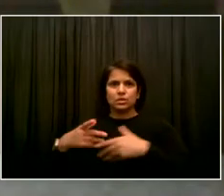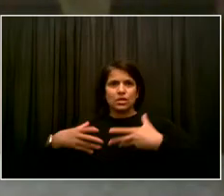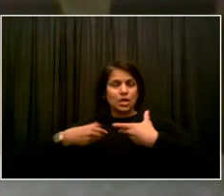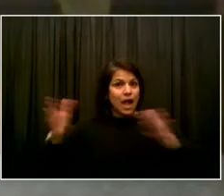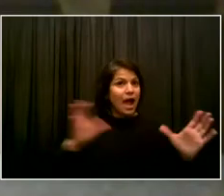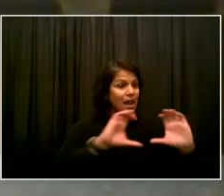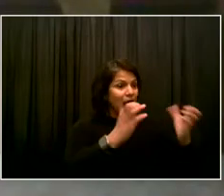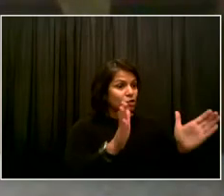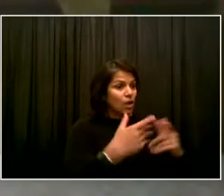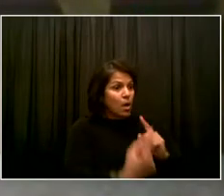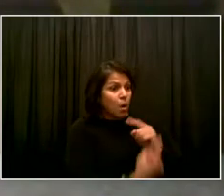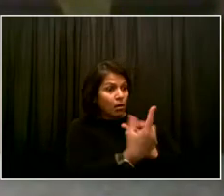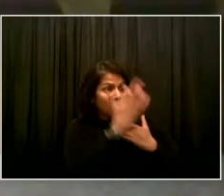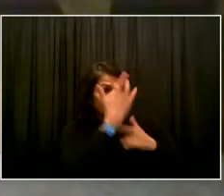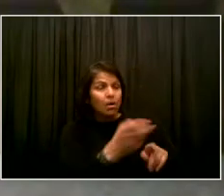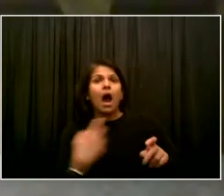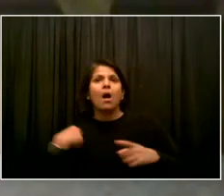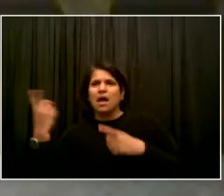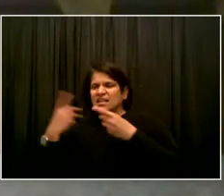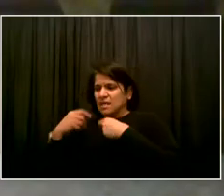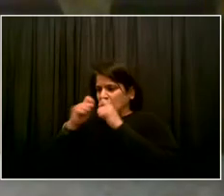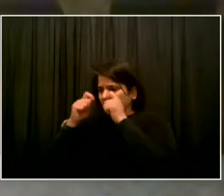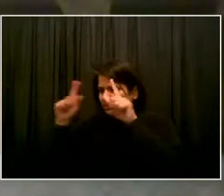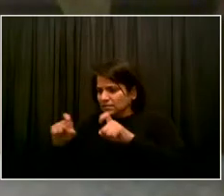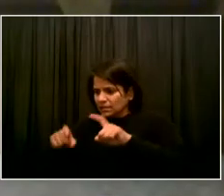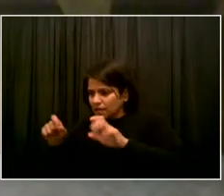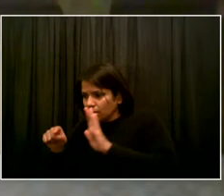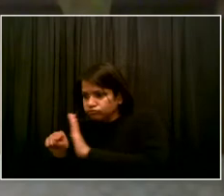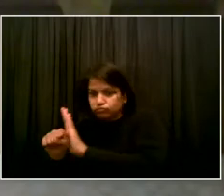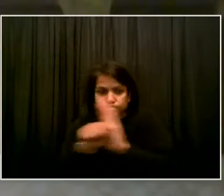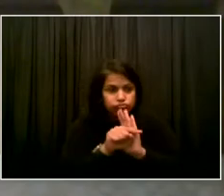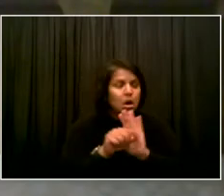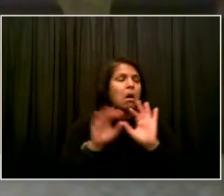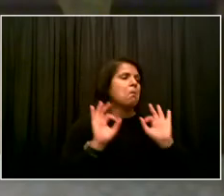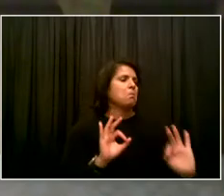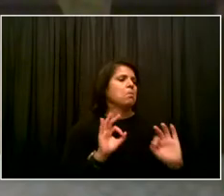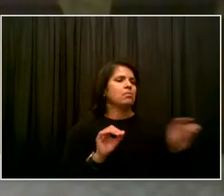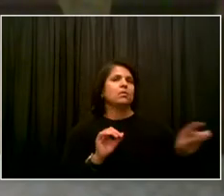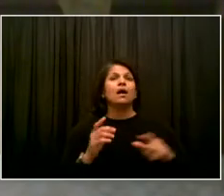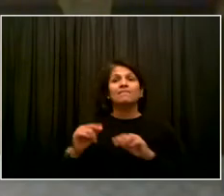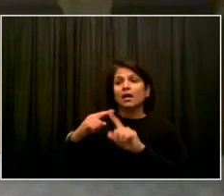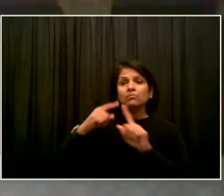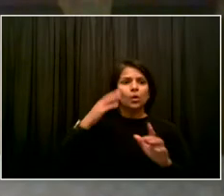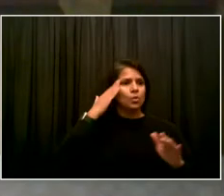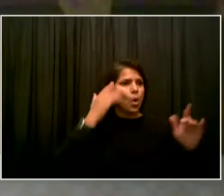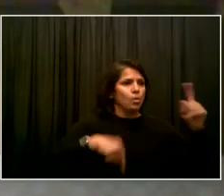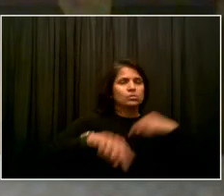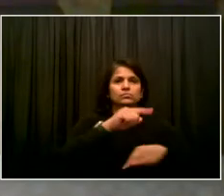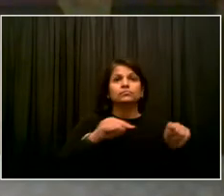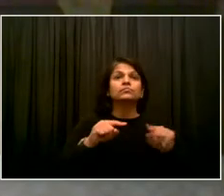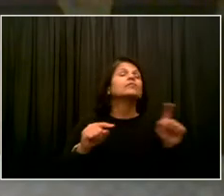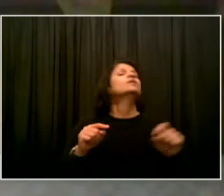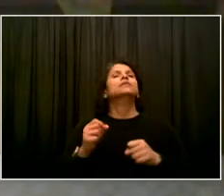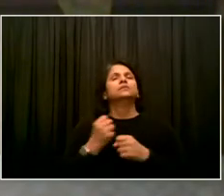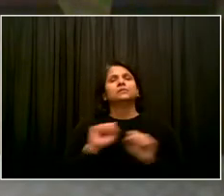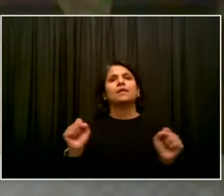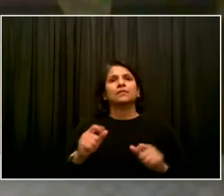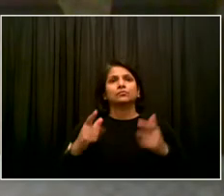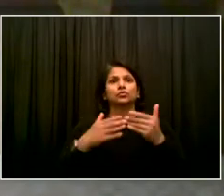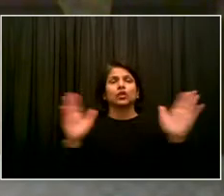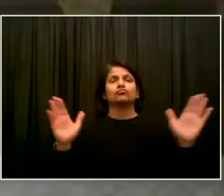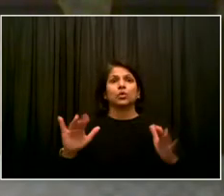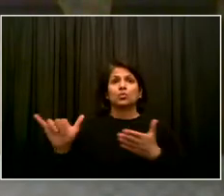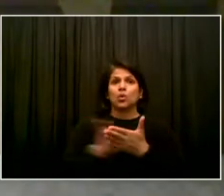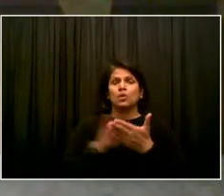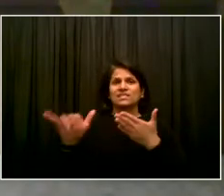members. At the same time, we will also increase testing capacity citywide to make it easier for young people